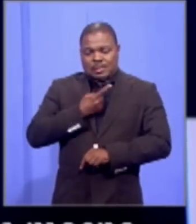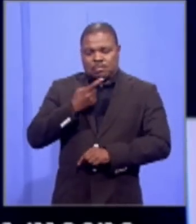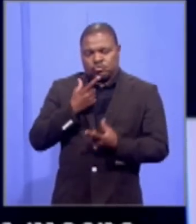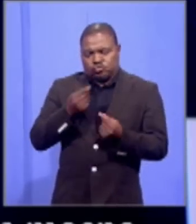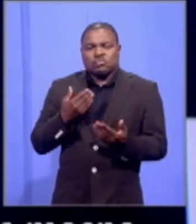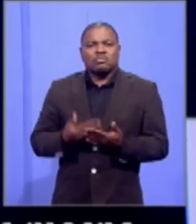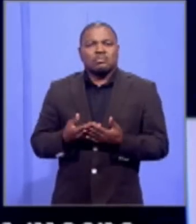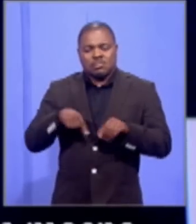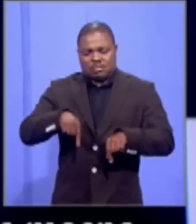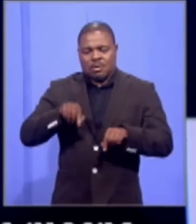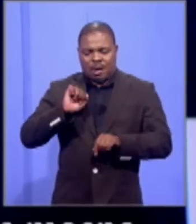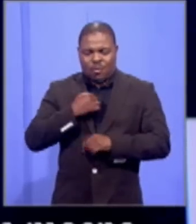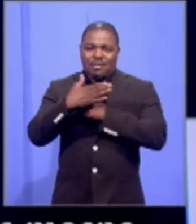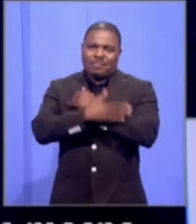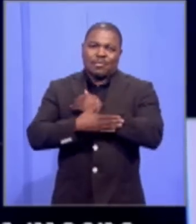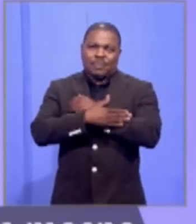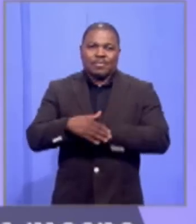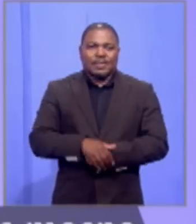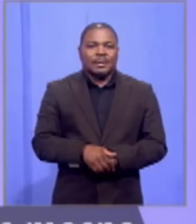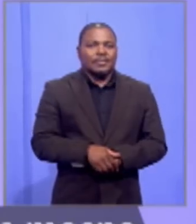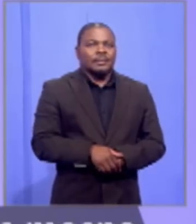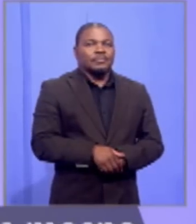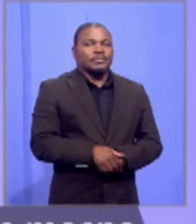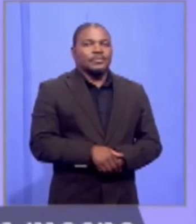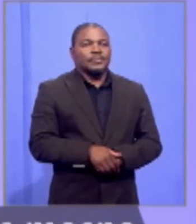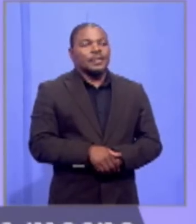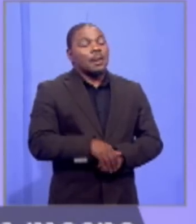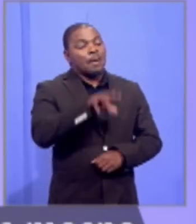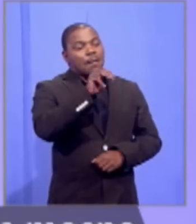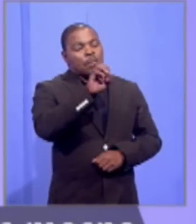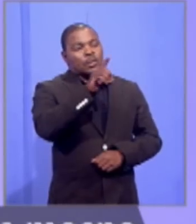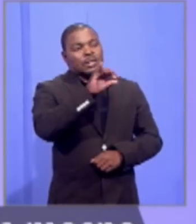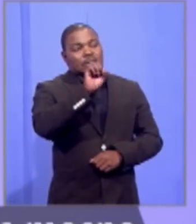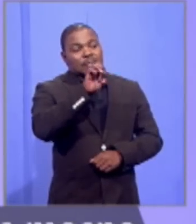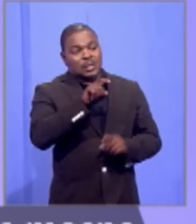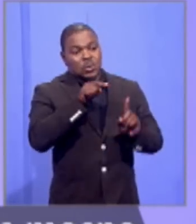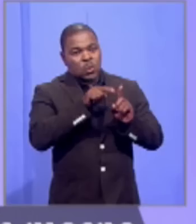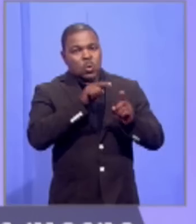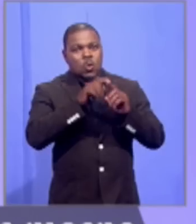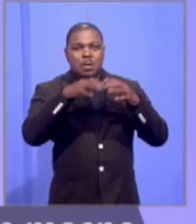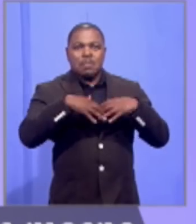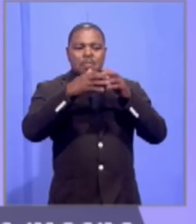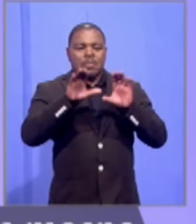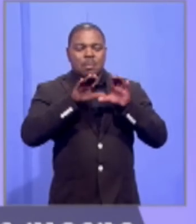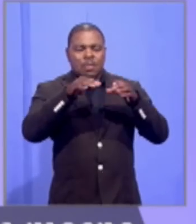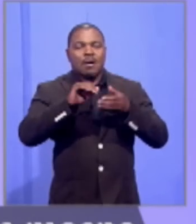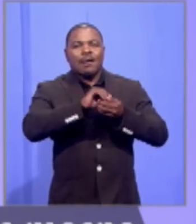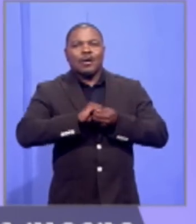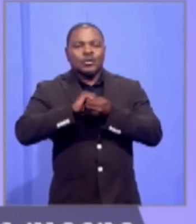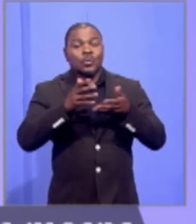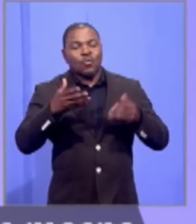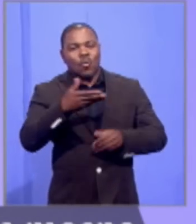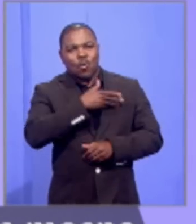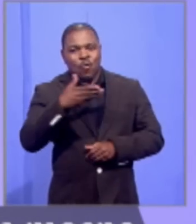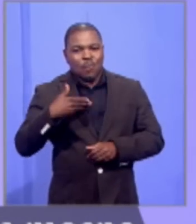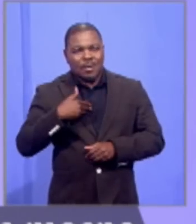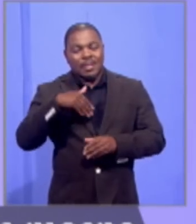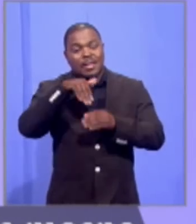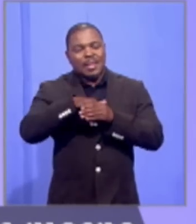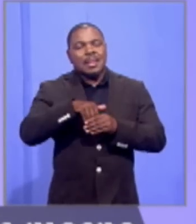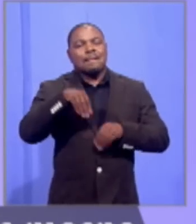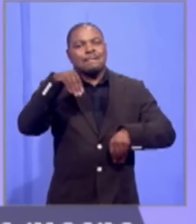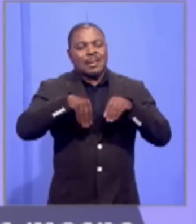gona mo nageng ya rona. Mamosa Modise ke mohlami wa mokgatlo wa Association of Women in Mining South